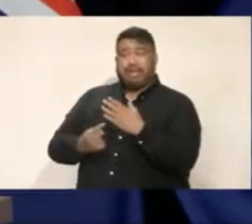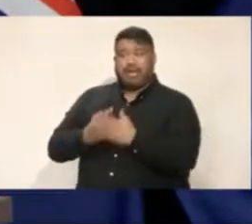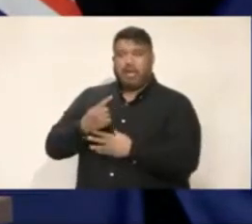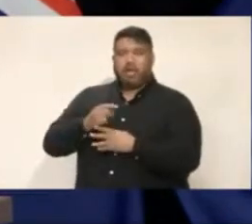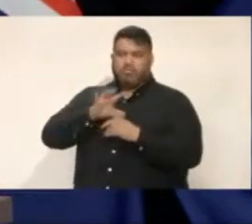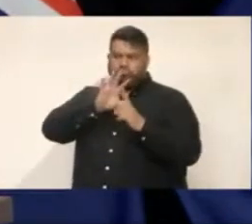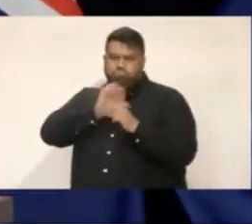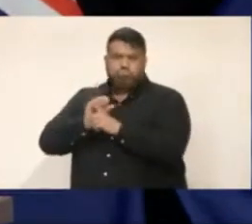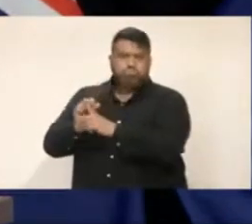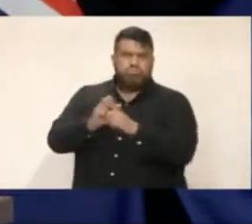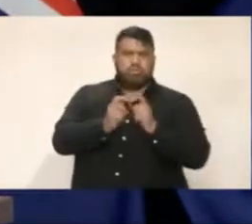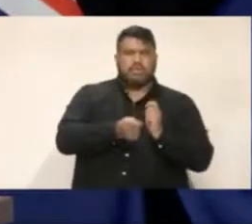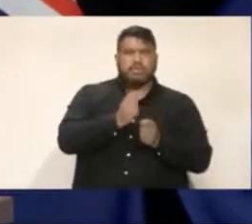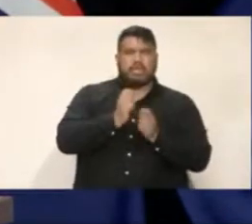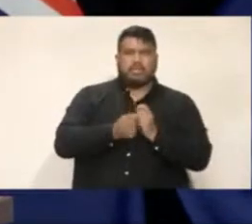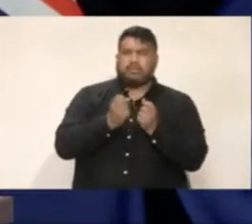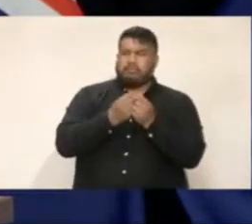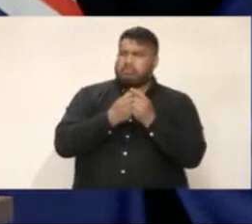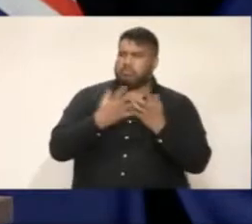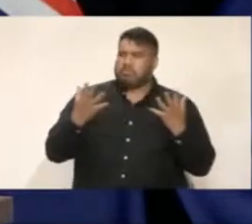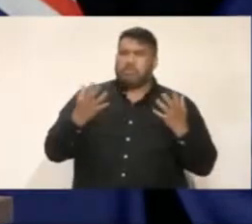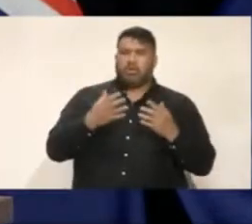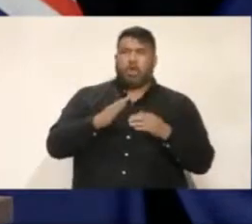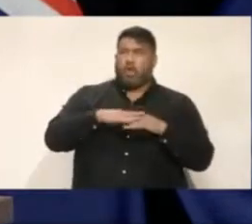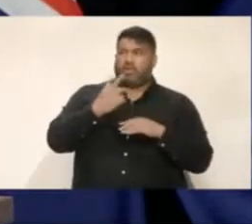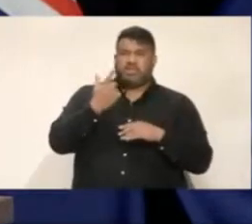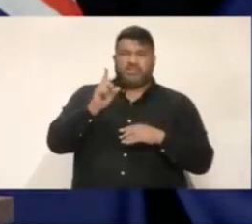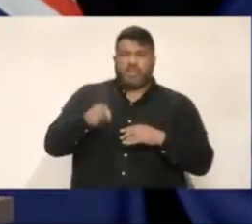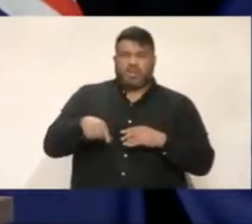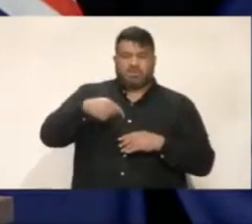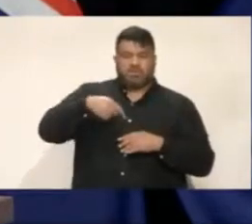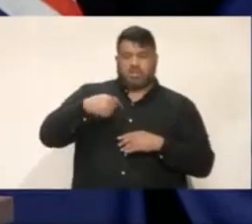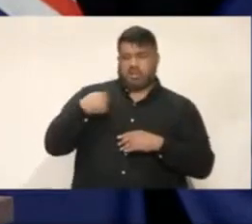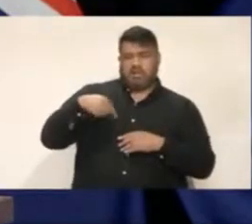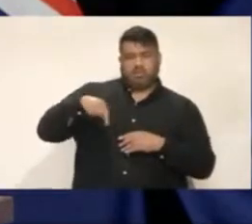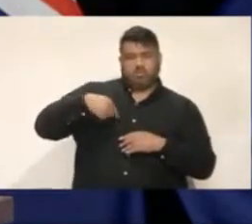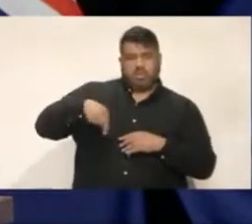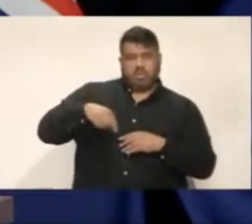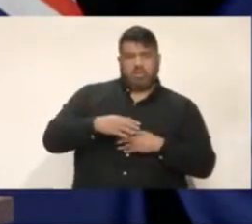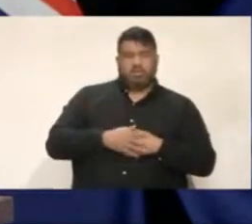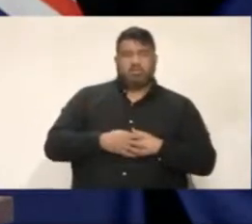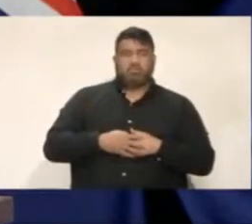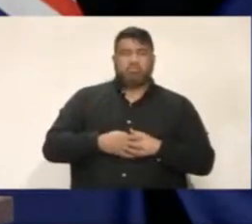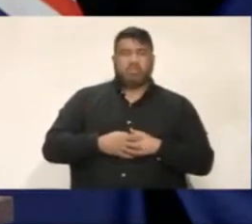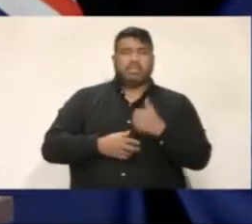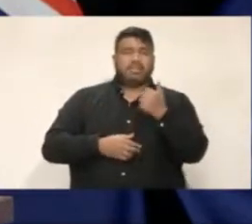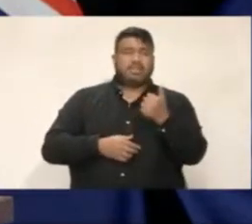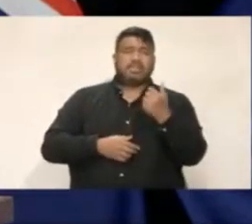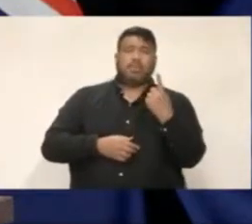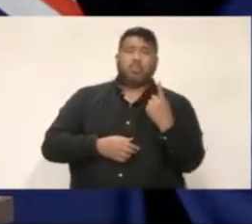67,660 in the past week. That includes 61,800 in the community,